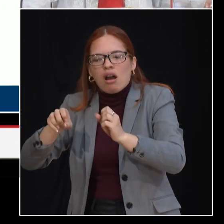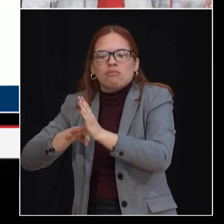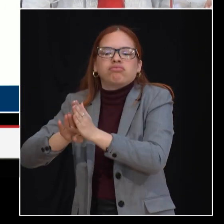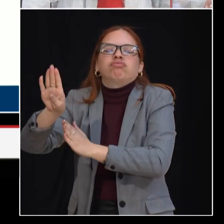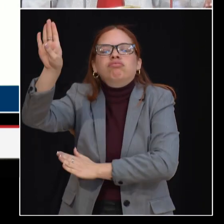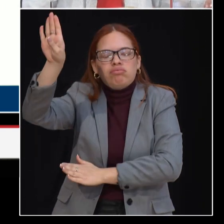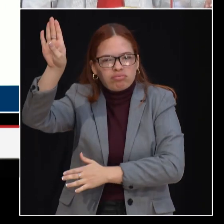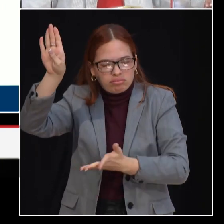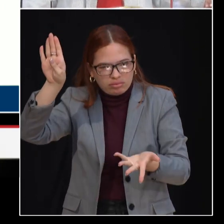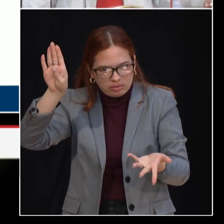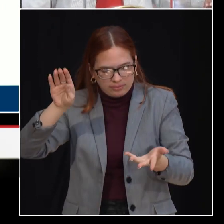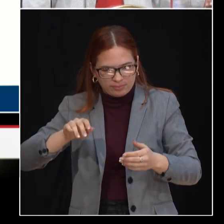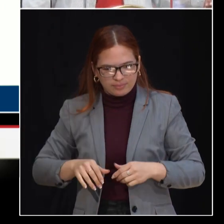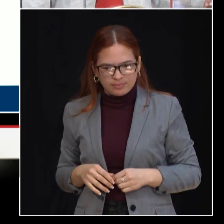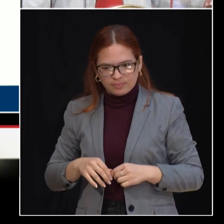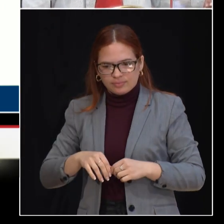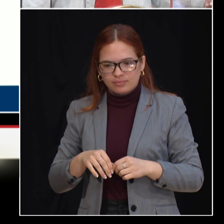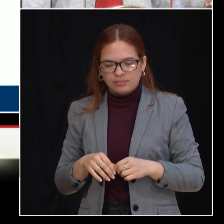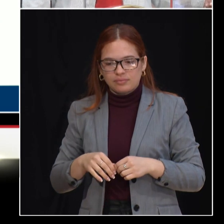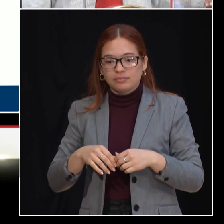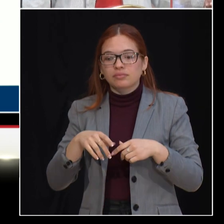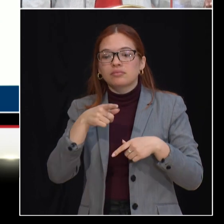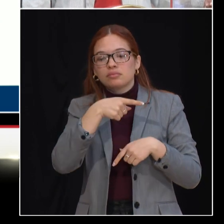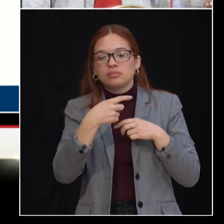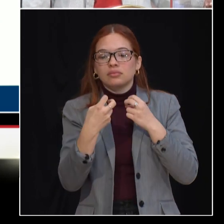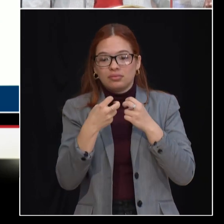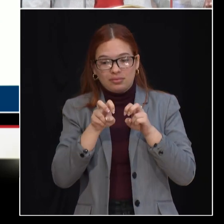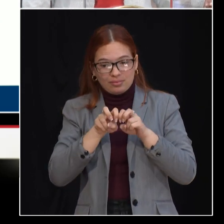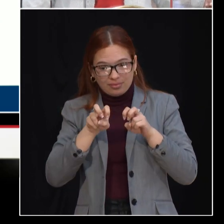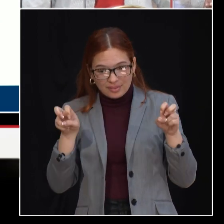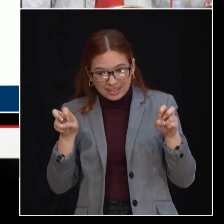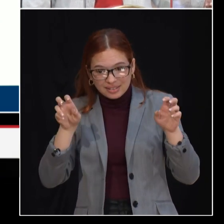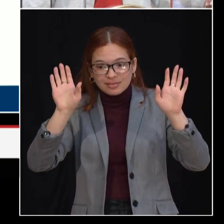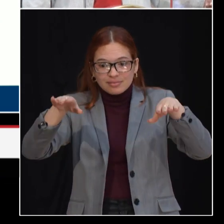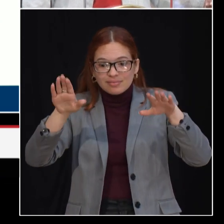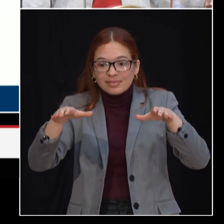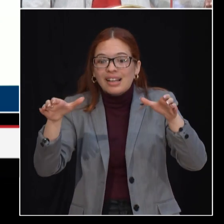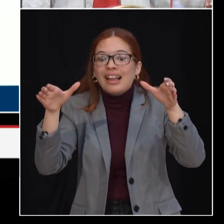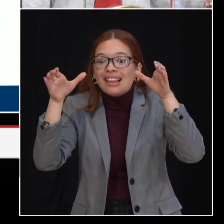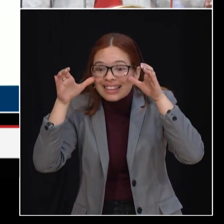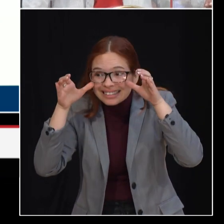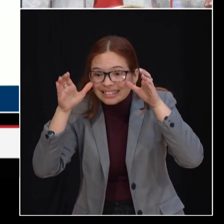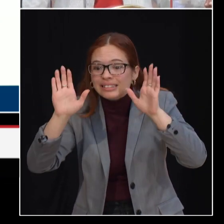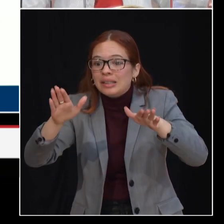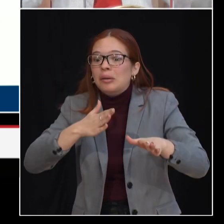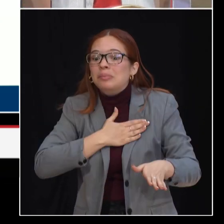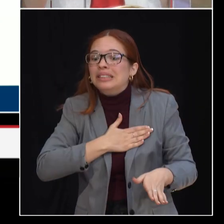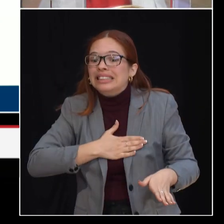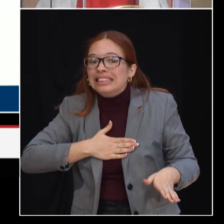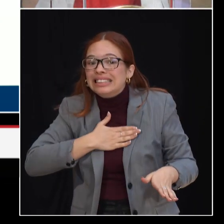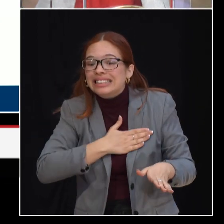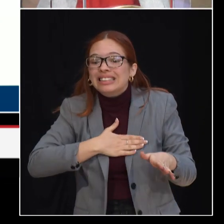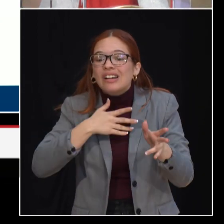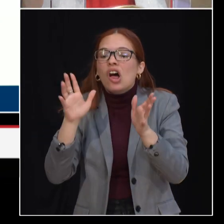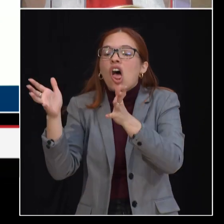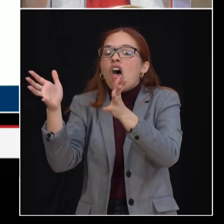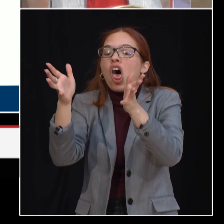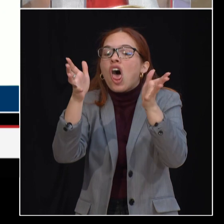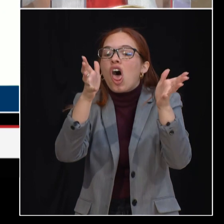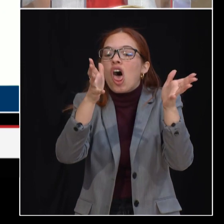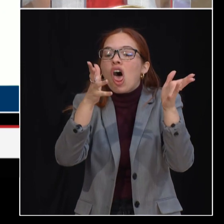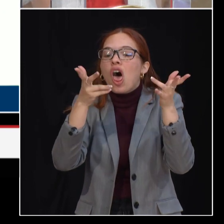So we're going to move to our panel discussion. We're going to listen to our panelists, all right? So all the outside conversation is going to come back